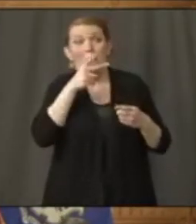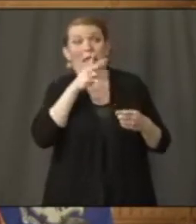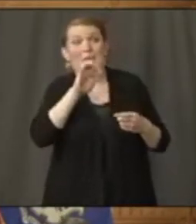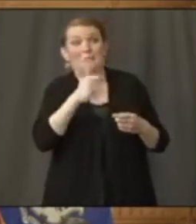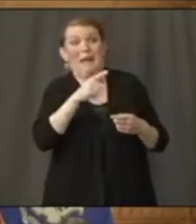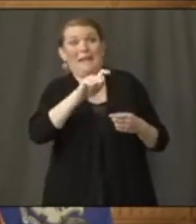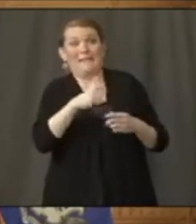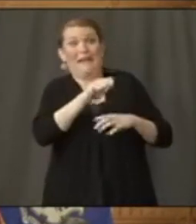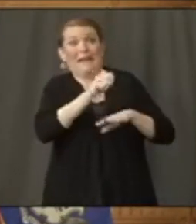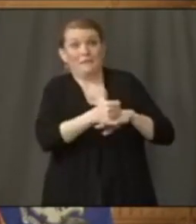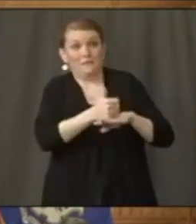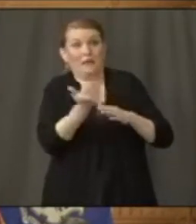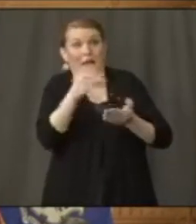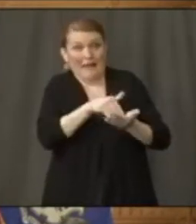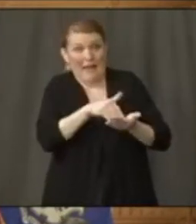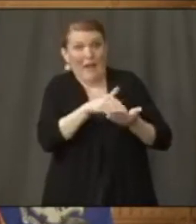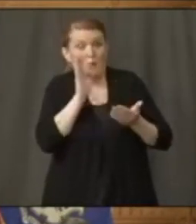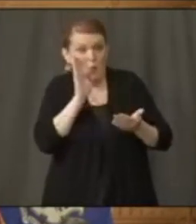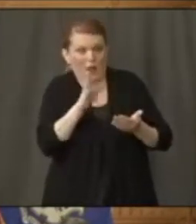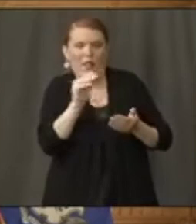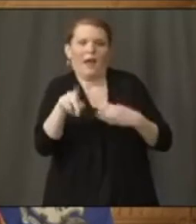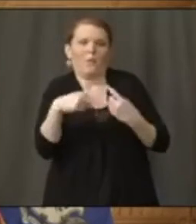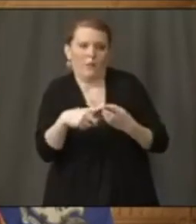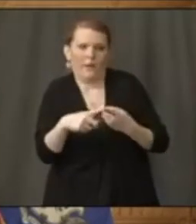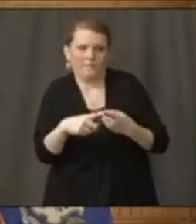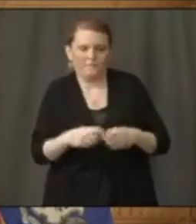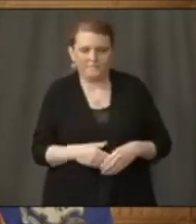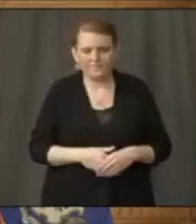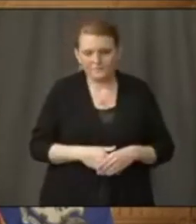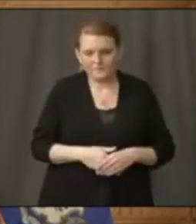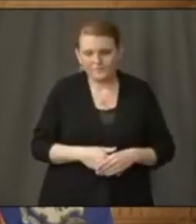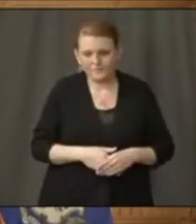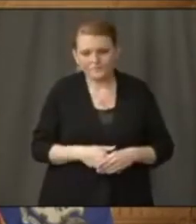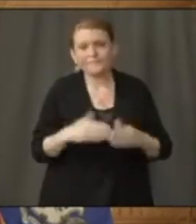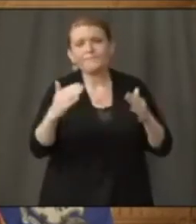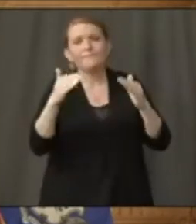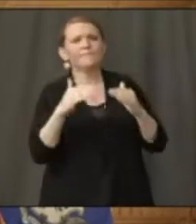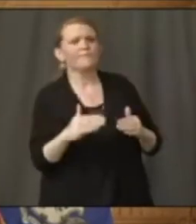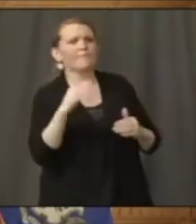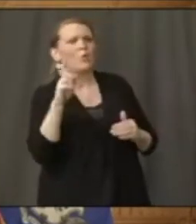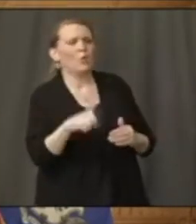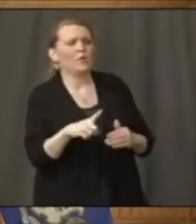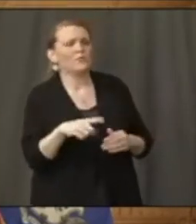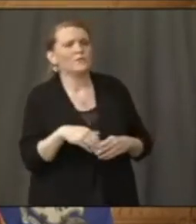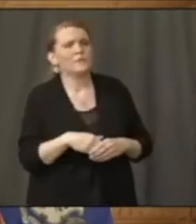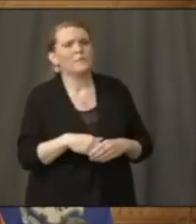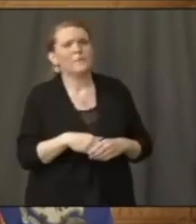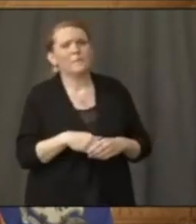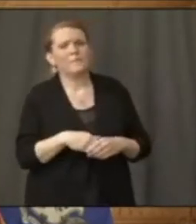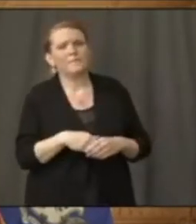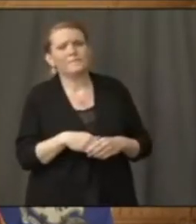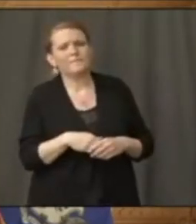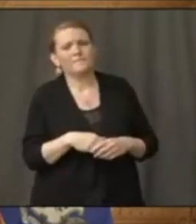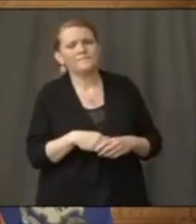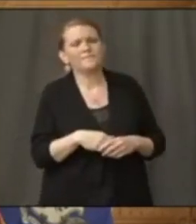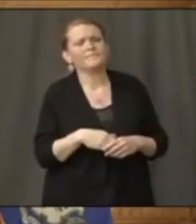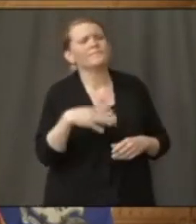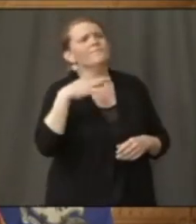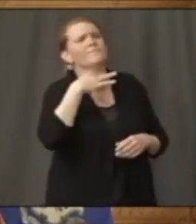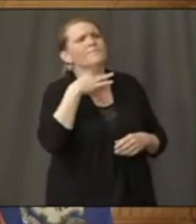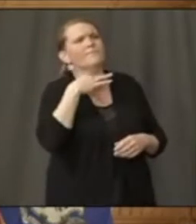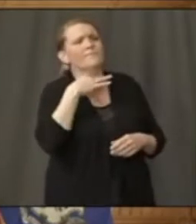Thank you. Governor, are you going to address the issue of business liability before